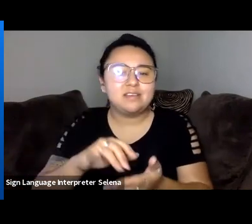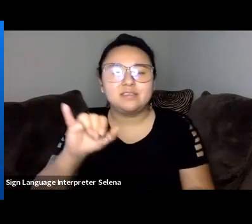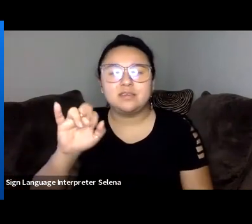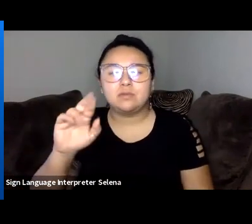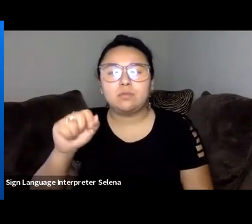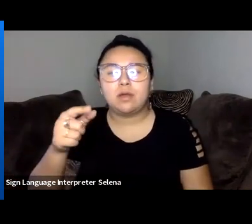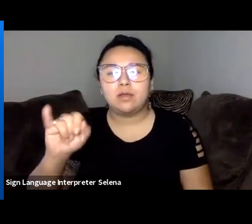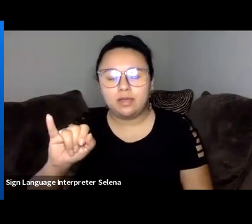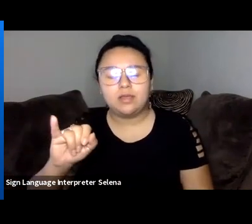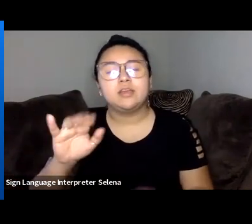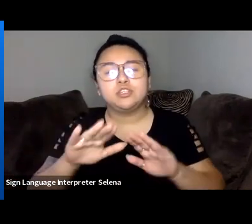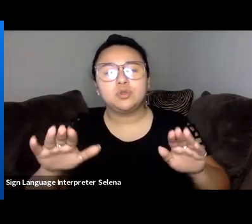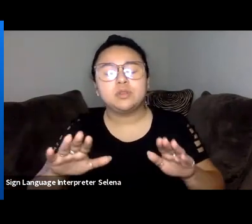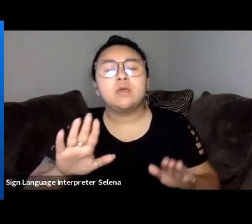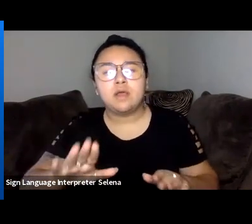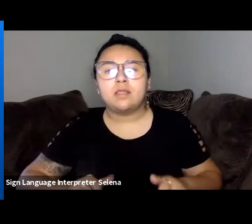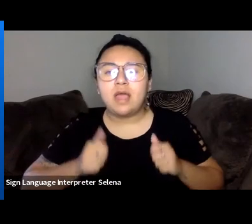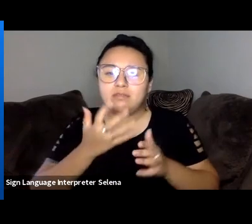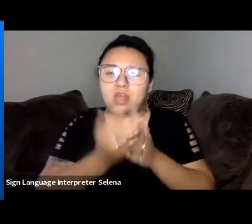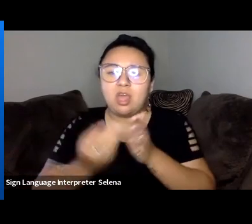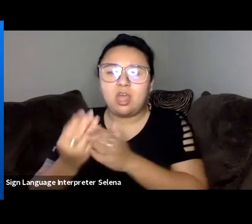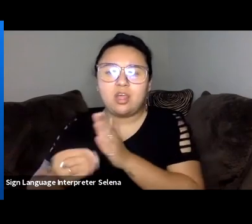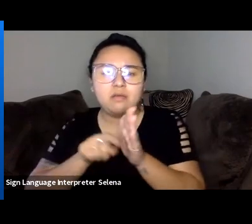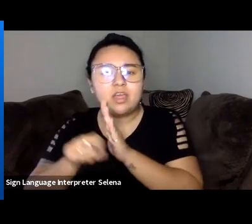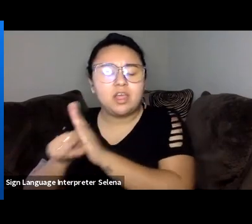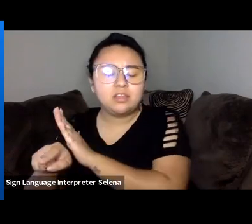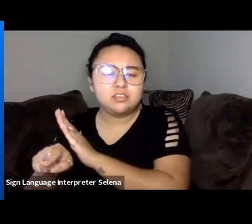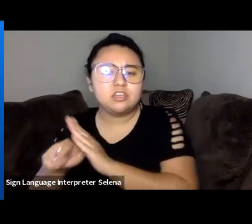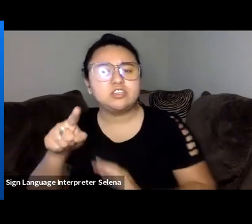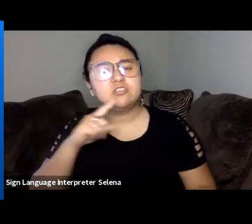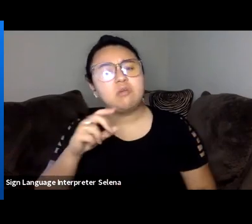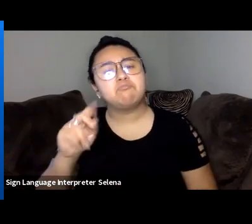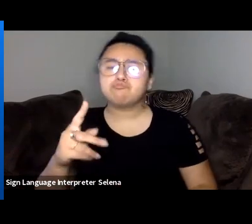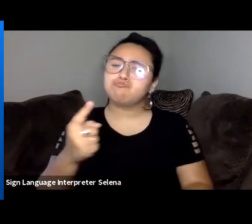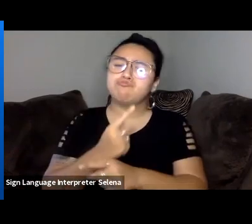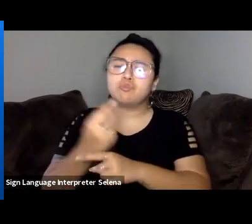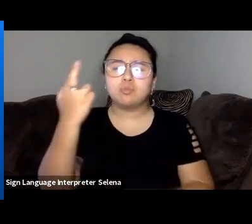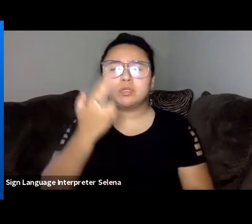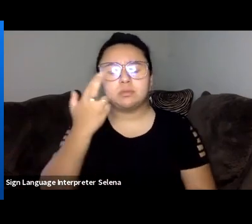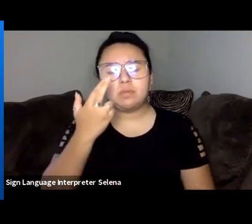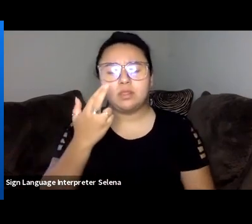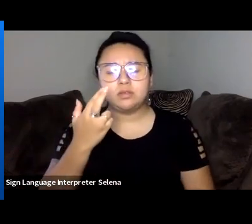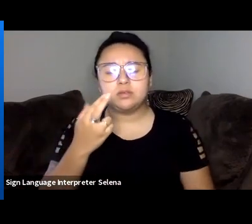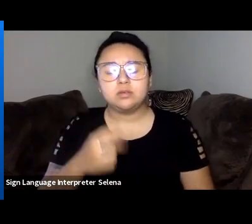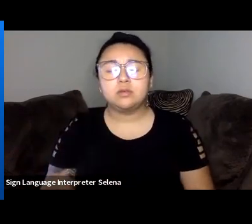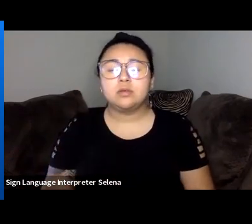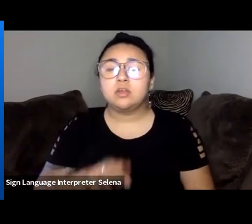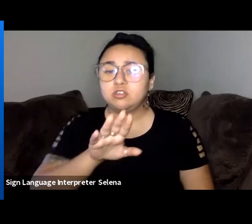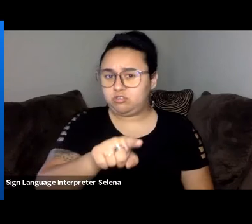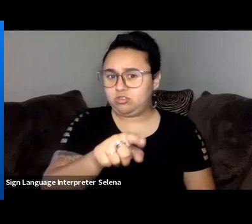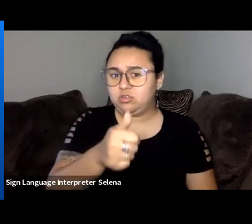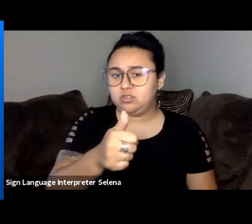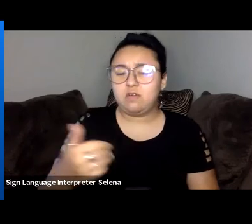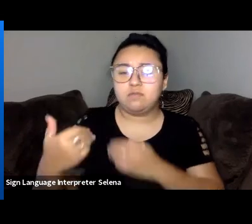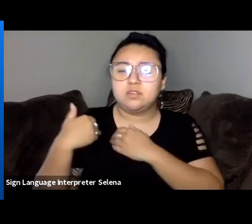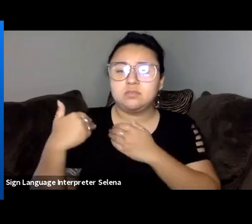so this was during the sanctions regime that she imposed or was responsible for upholding and imposing on the Iraqi state